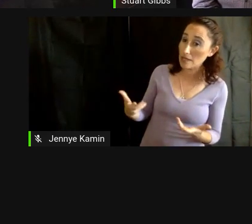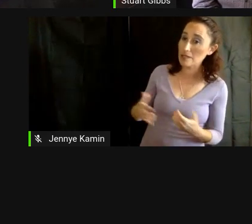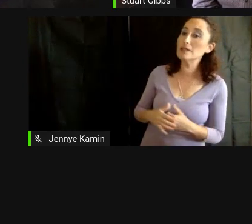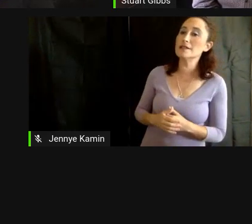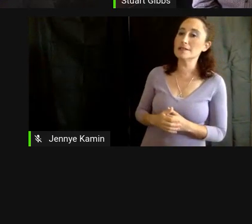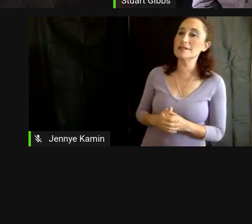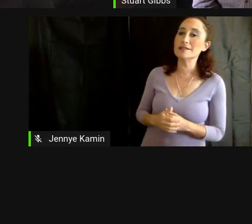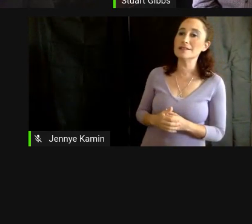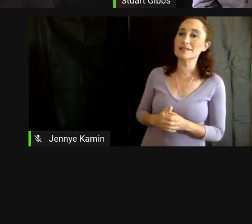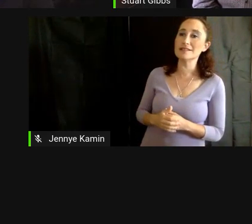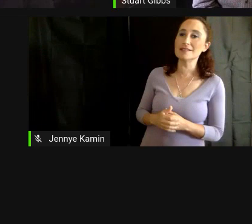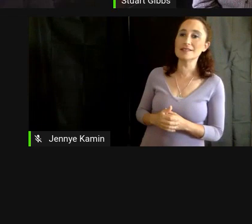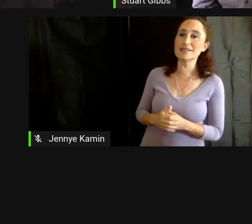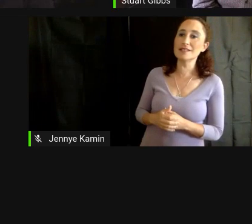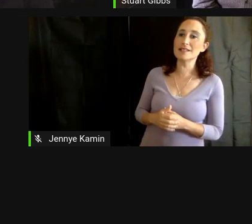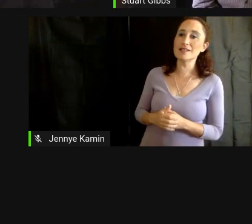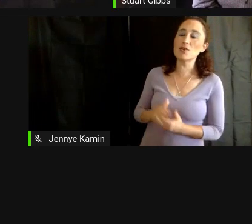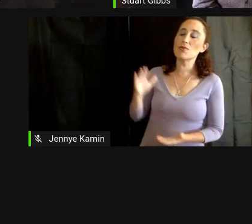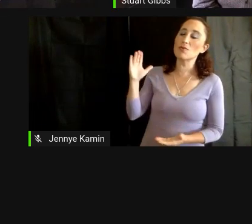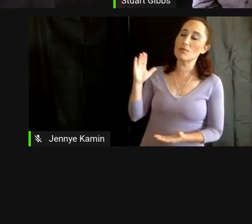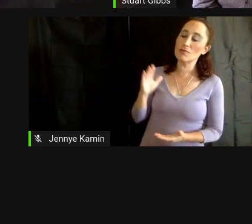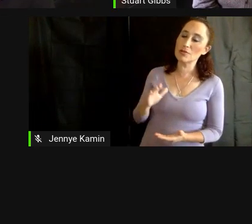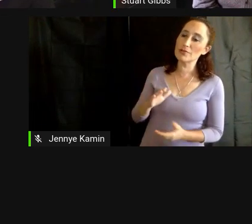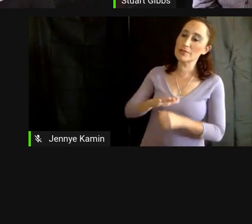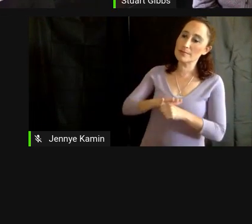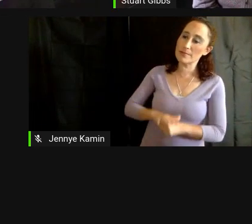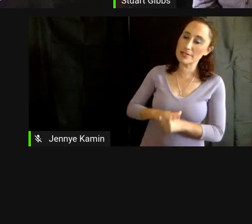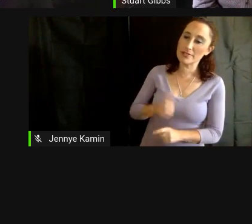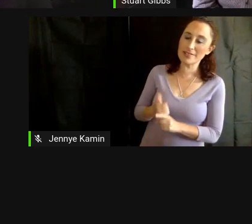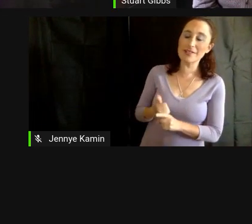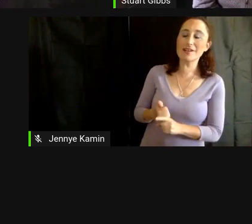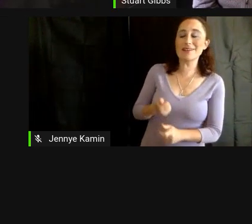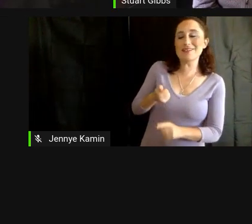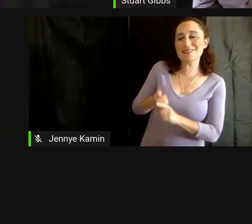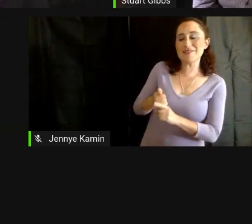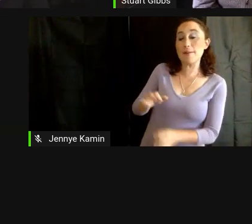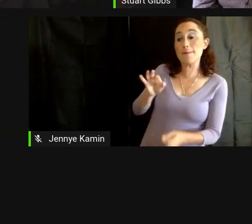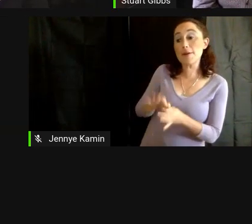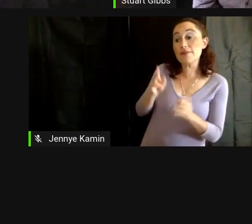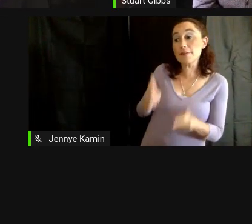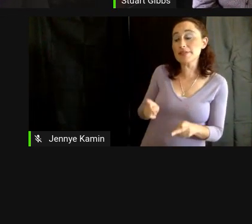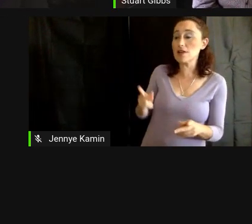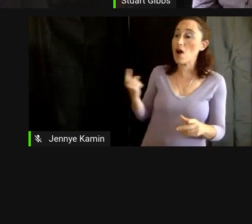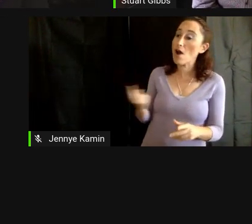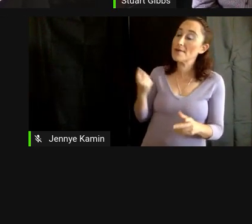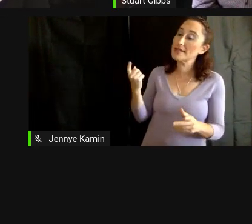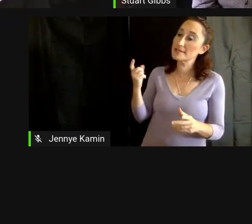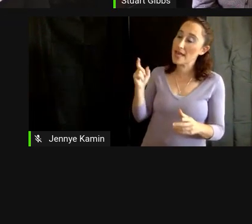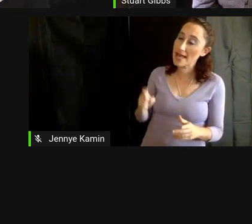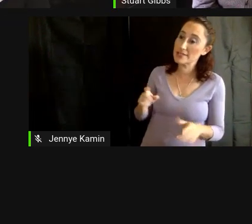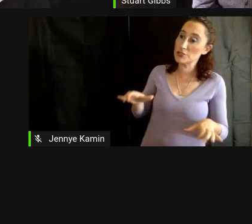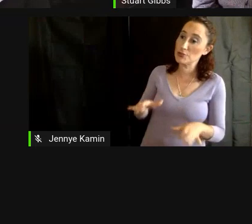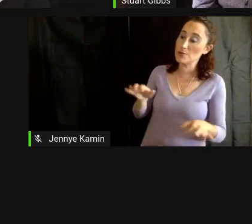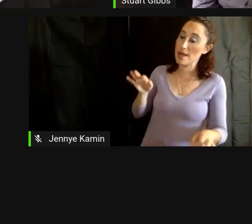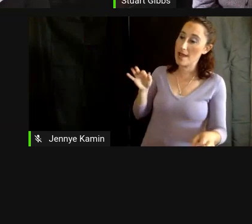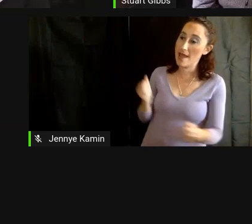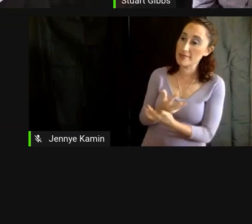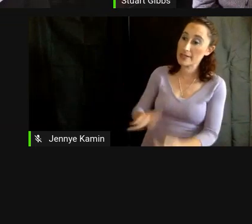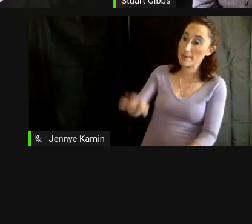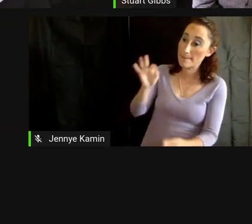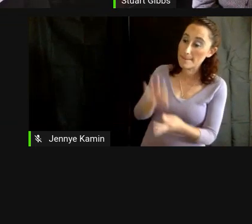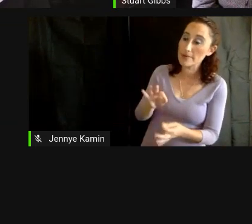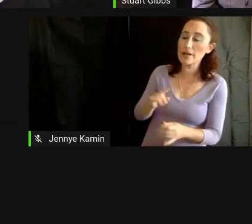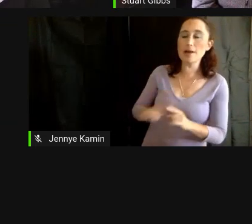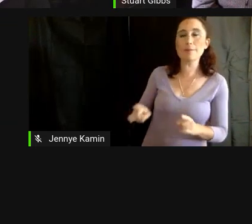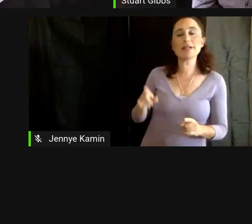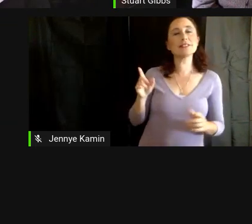to stop putting so much pressure on herself. She's like this perfect person and she always has to do everything right. But she wants to just be able to like